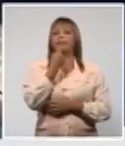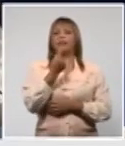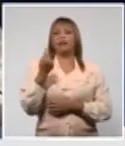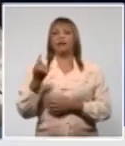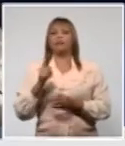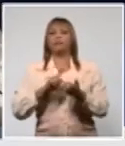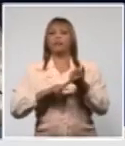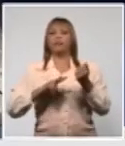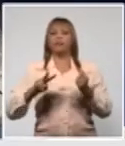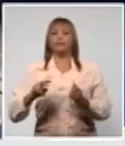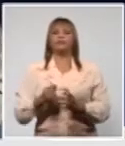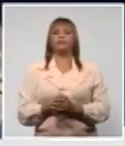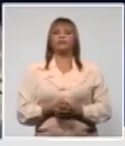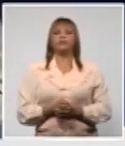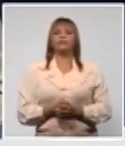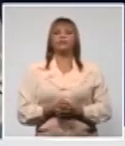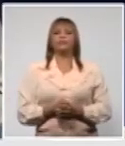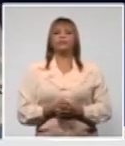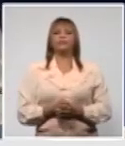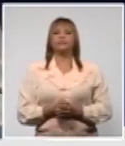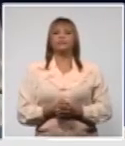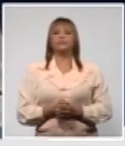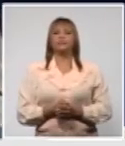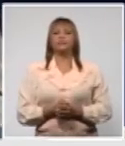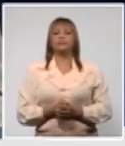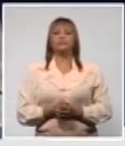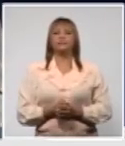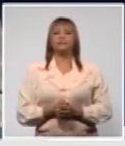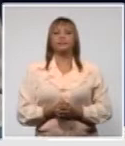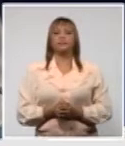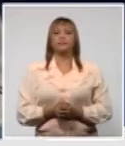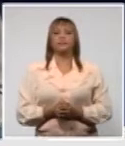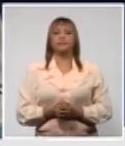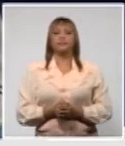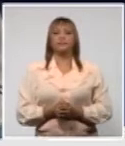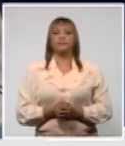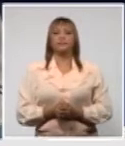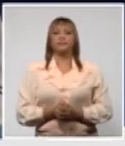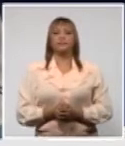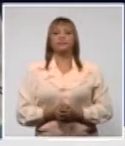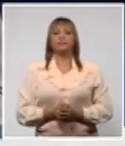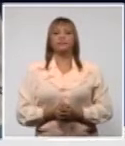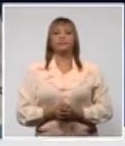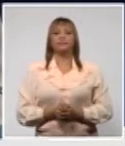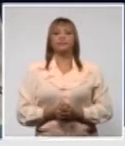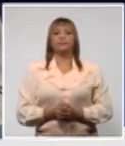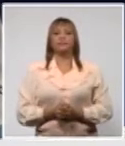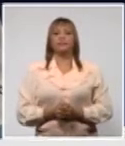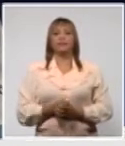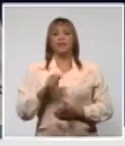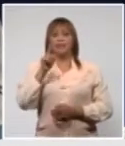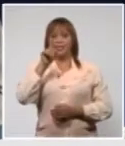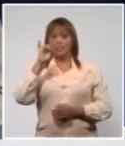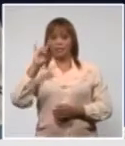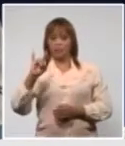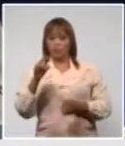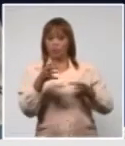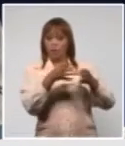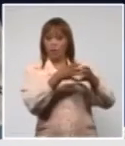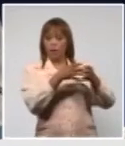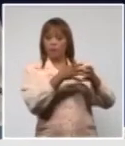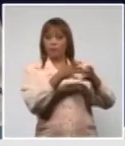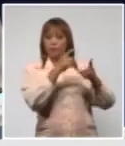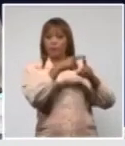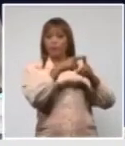cases. The source of infection linked to one patient is yet to be determined. Hence, the figure stands